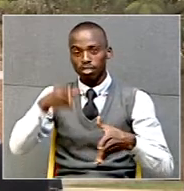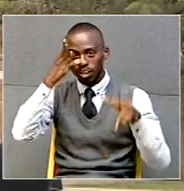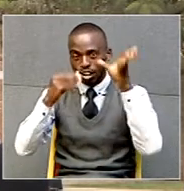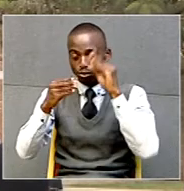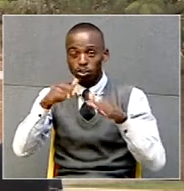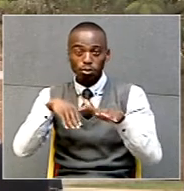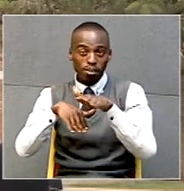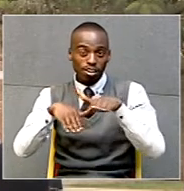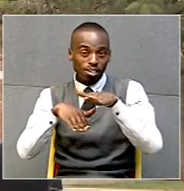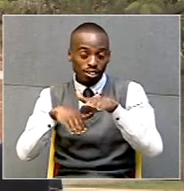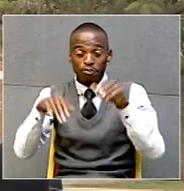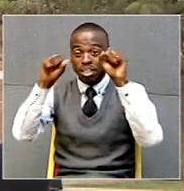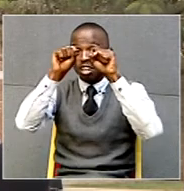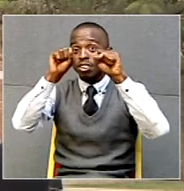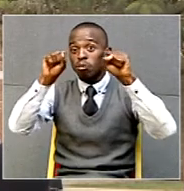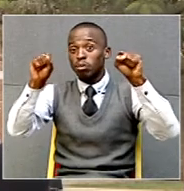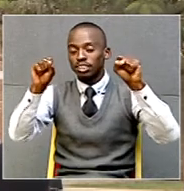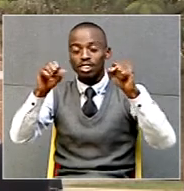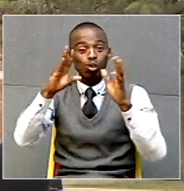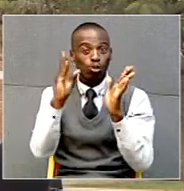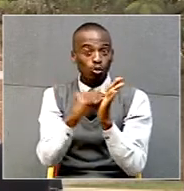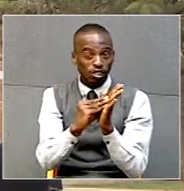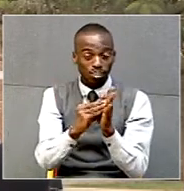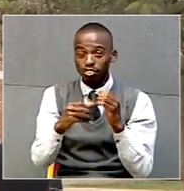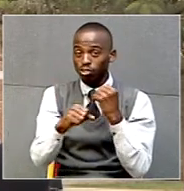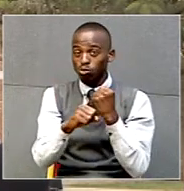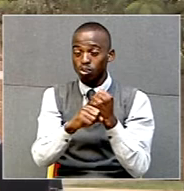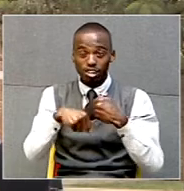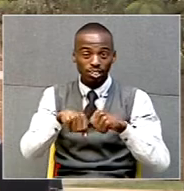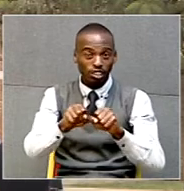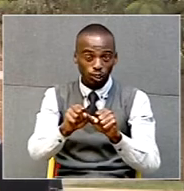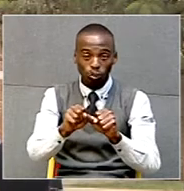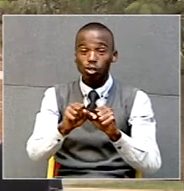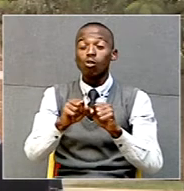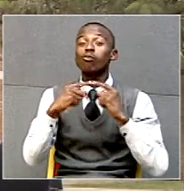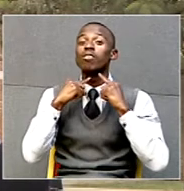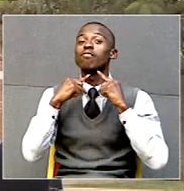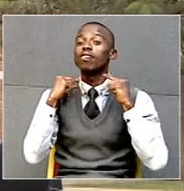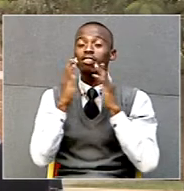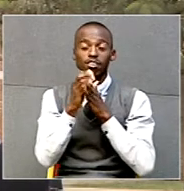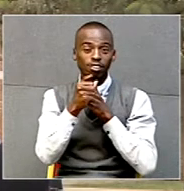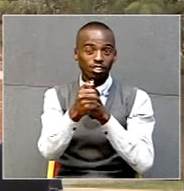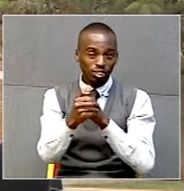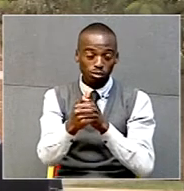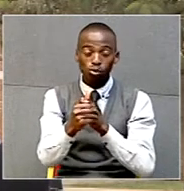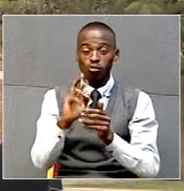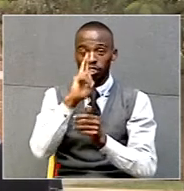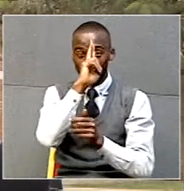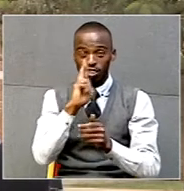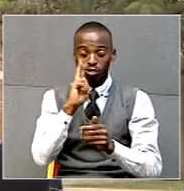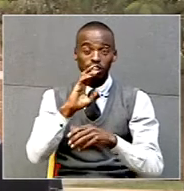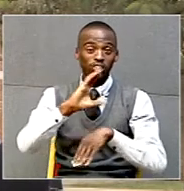in the area, the president noted that the work and actions of the father and the leadership of Rubindi Catholic